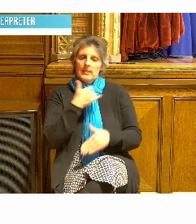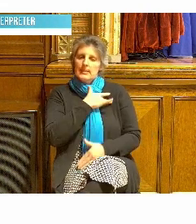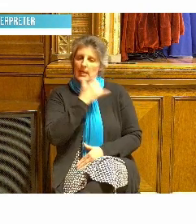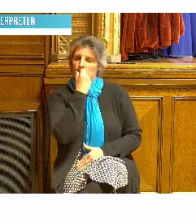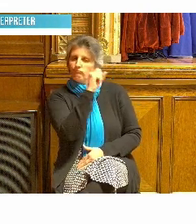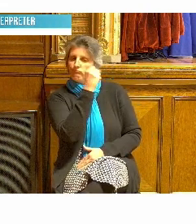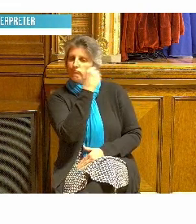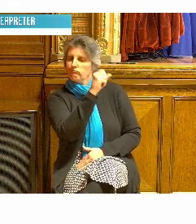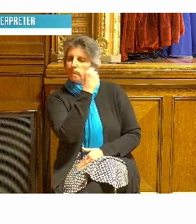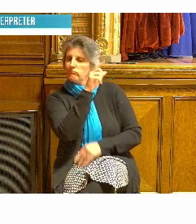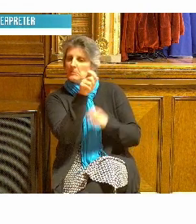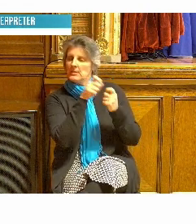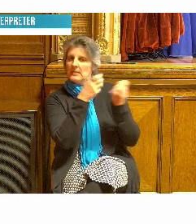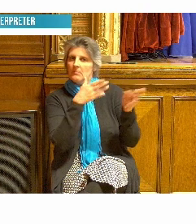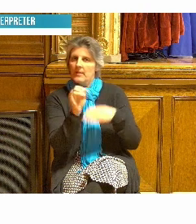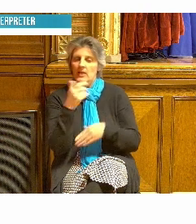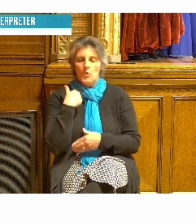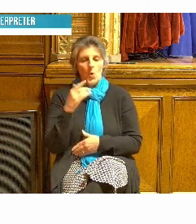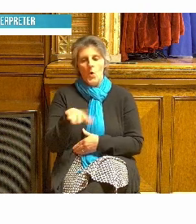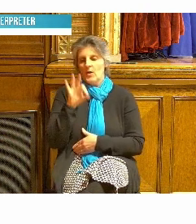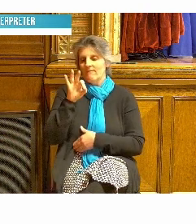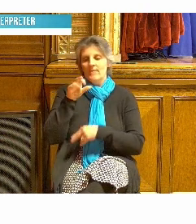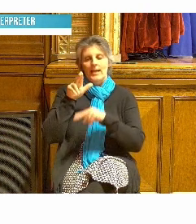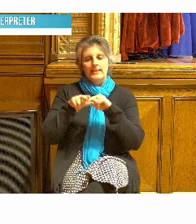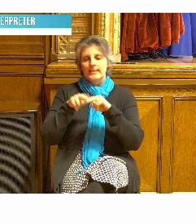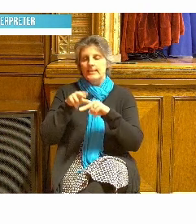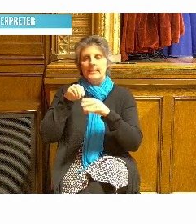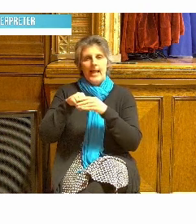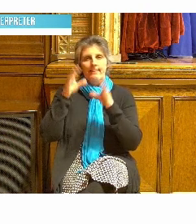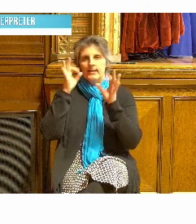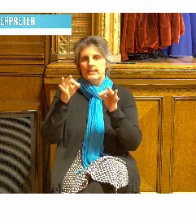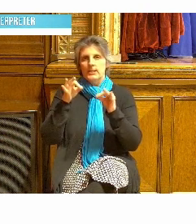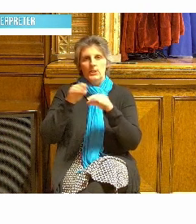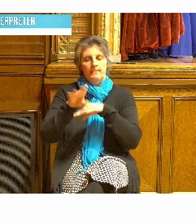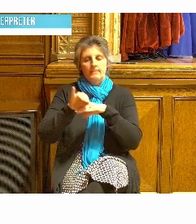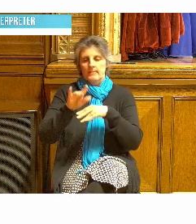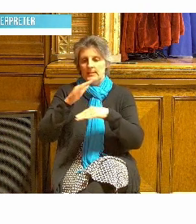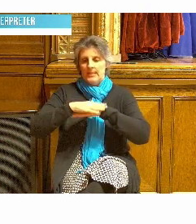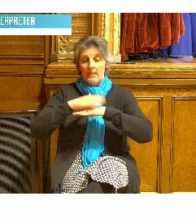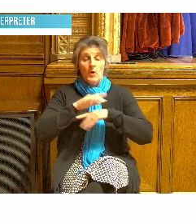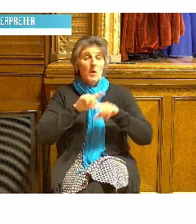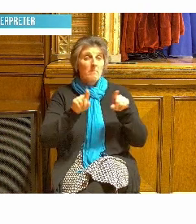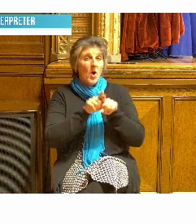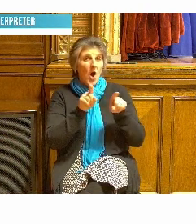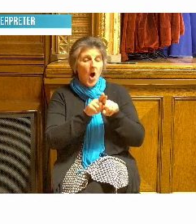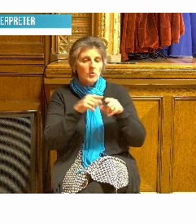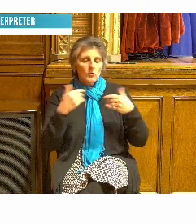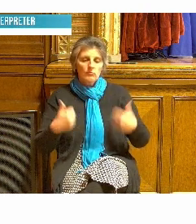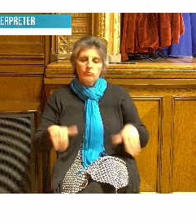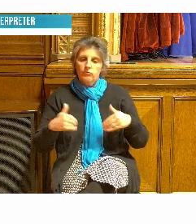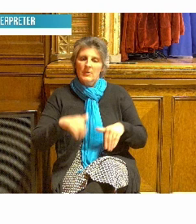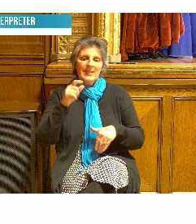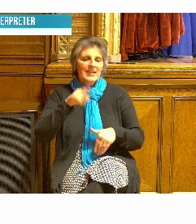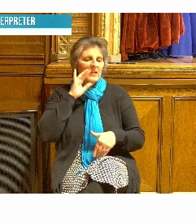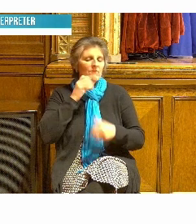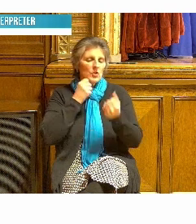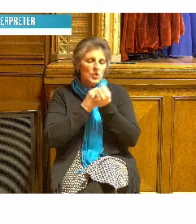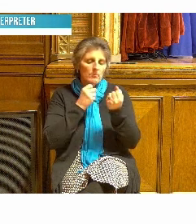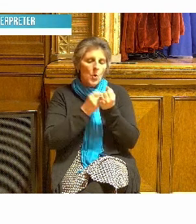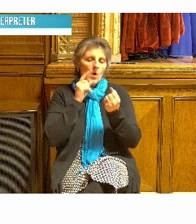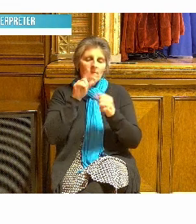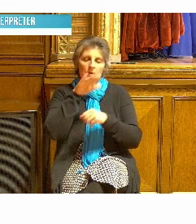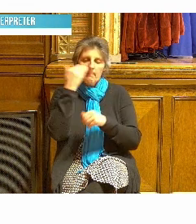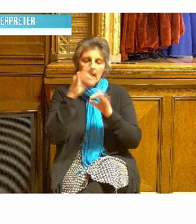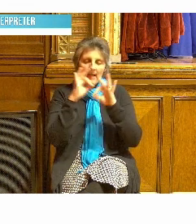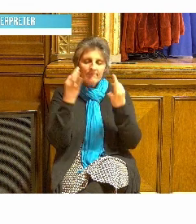plans or find a seat at the decision-making table. But there was also an overwhelming need for individual support for Black